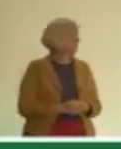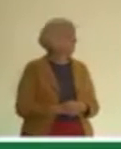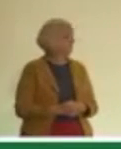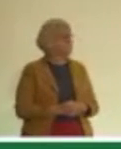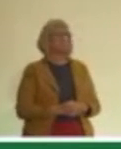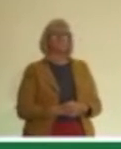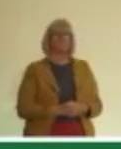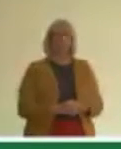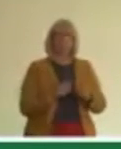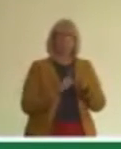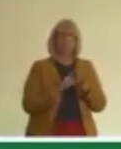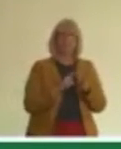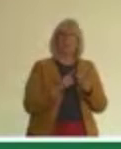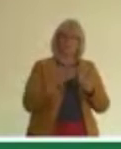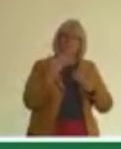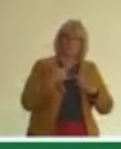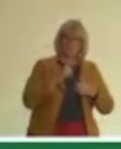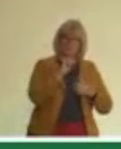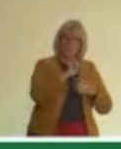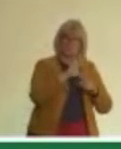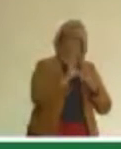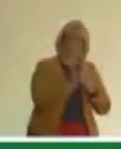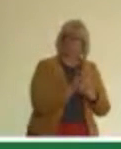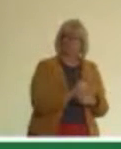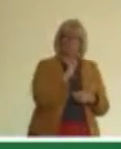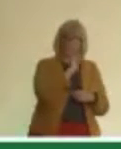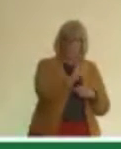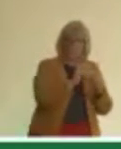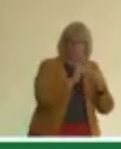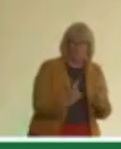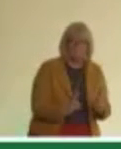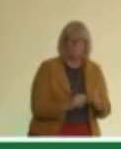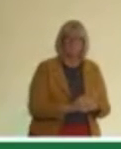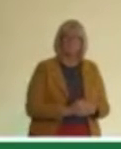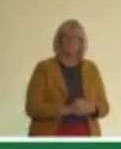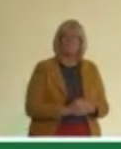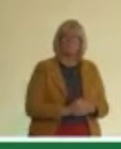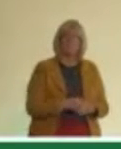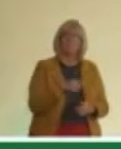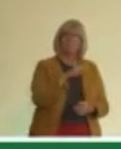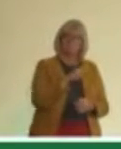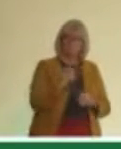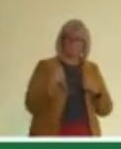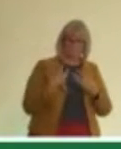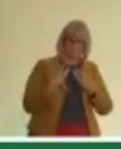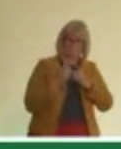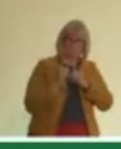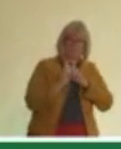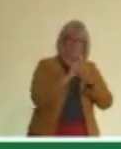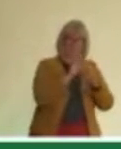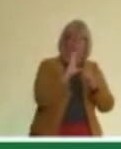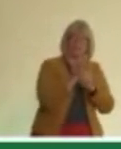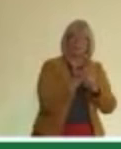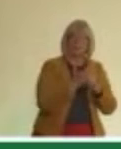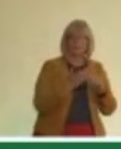Lou showed me briefly around her community, her home, her heartland. In fact, she took me to a community shop, and there I met